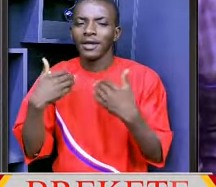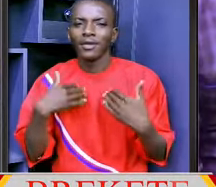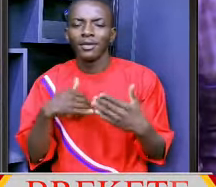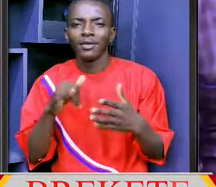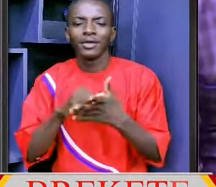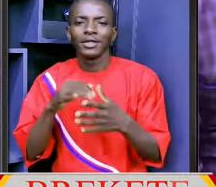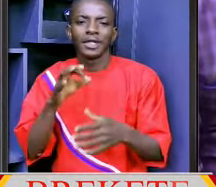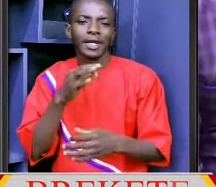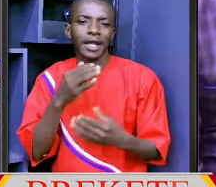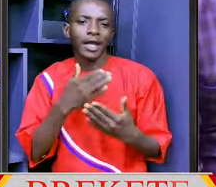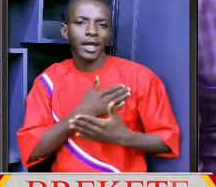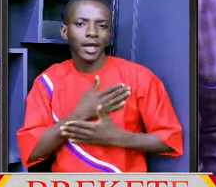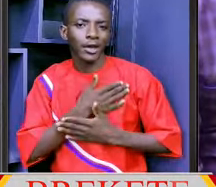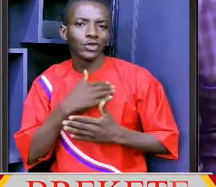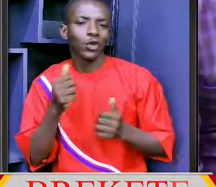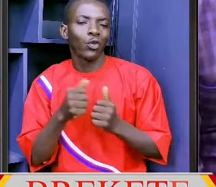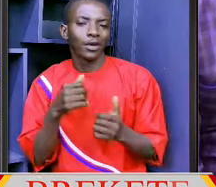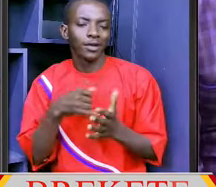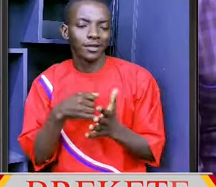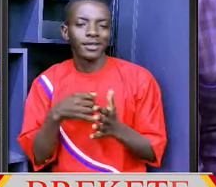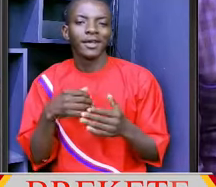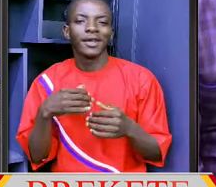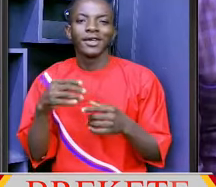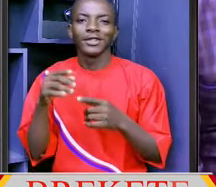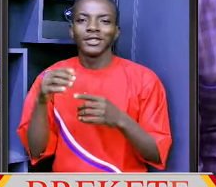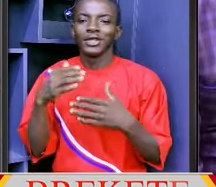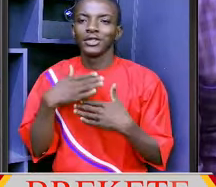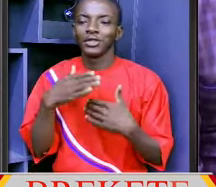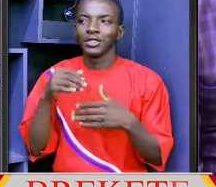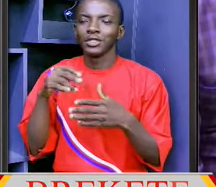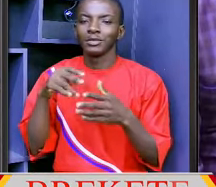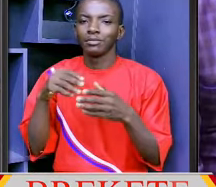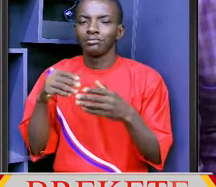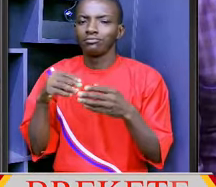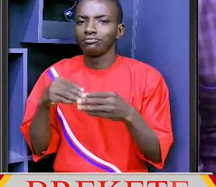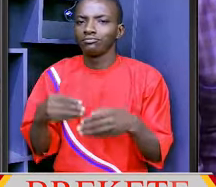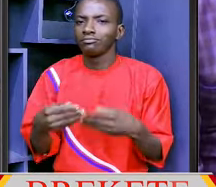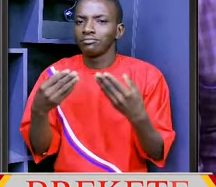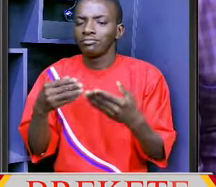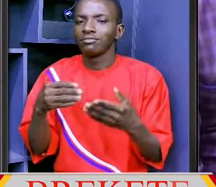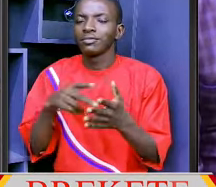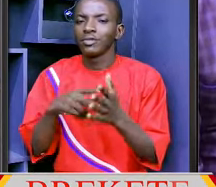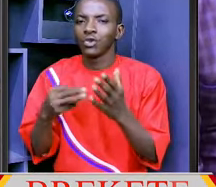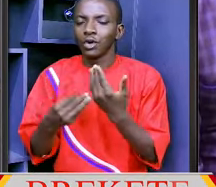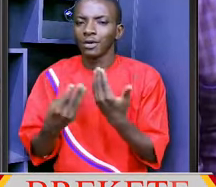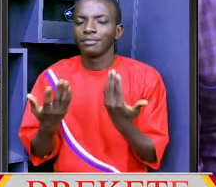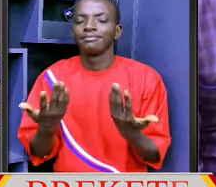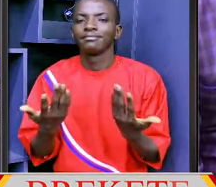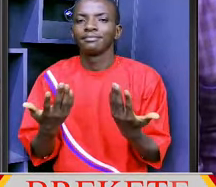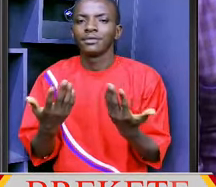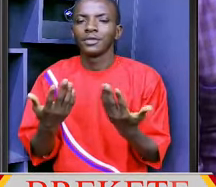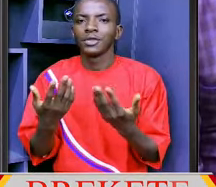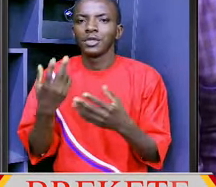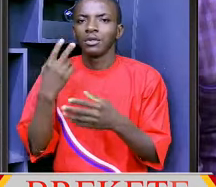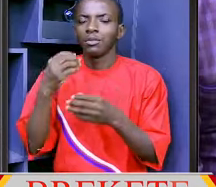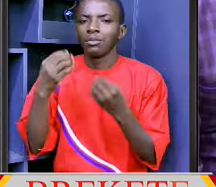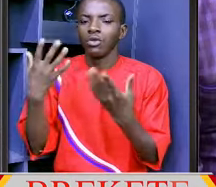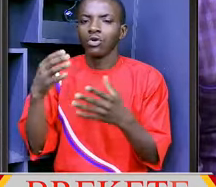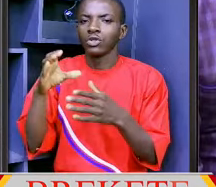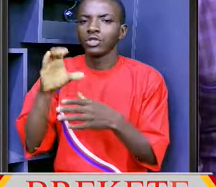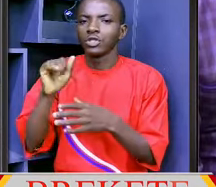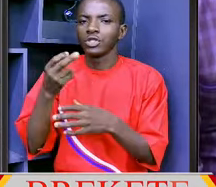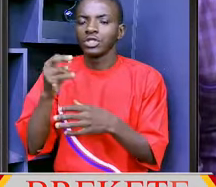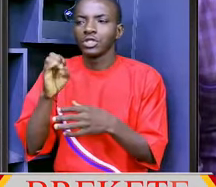go fit enjoy and feel better and go fit enjoy this promo and feel get access to more programs, more channels where you won't